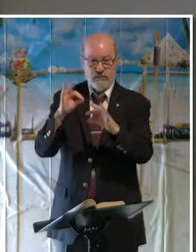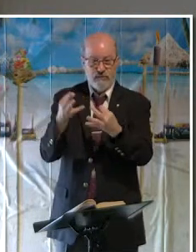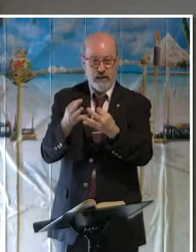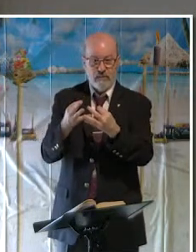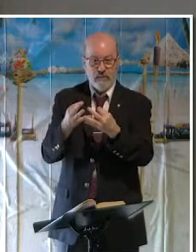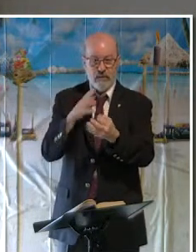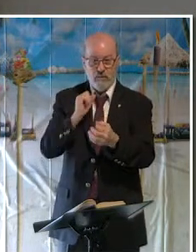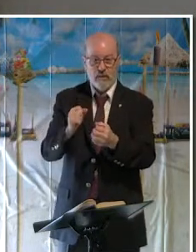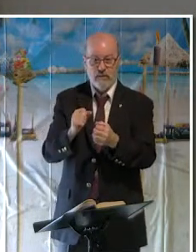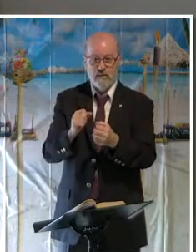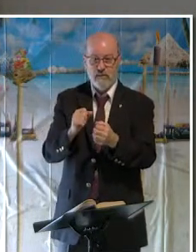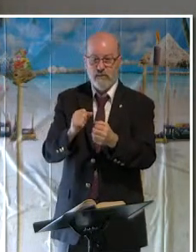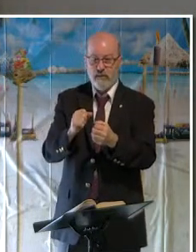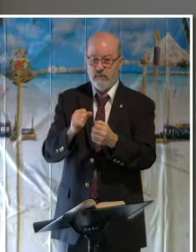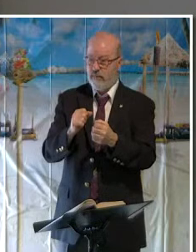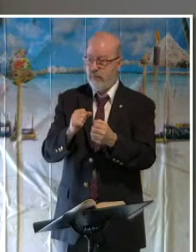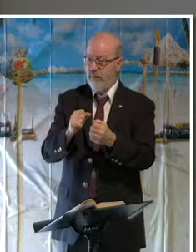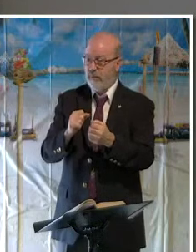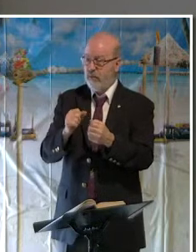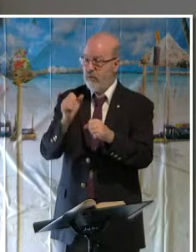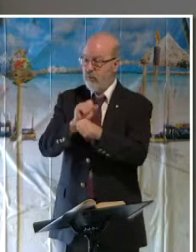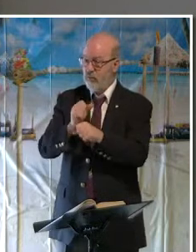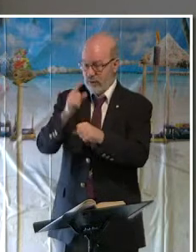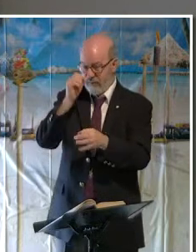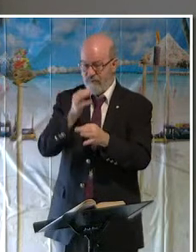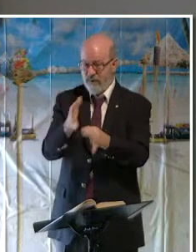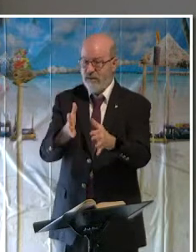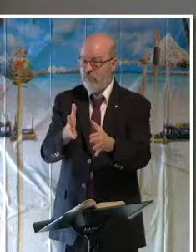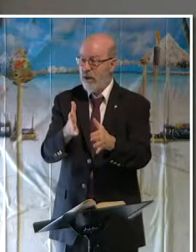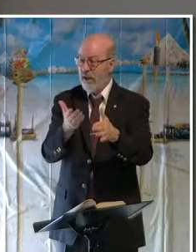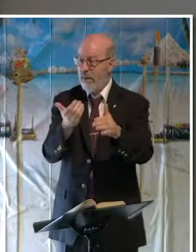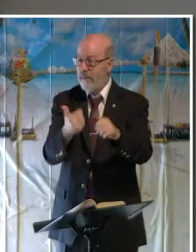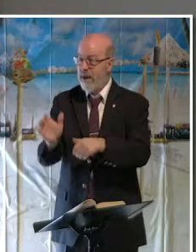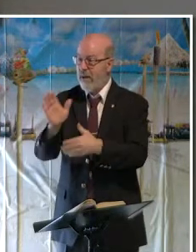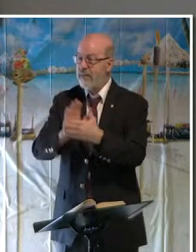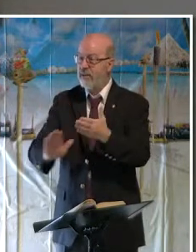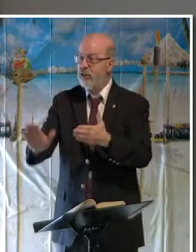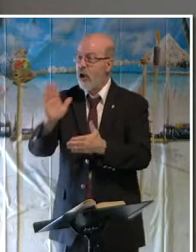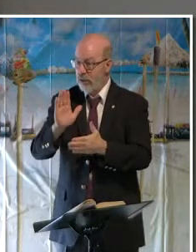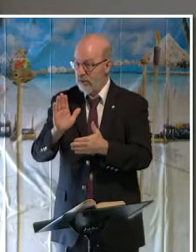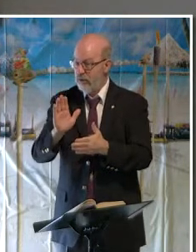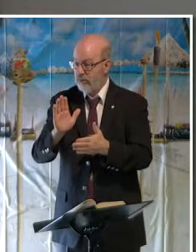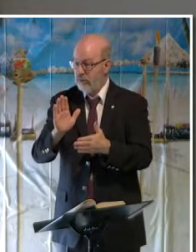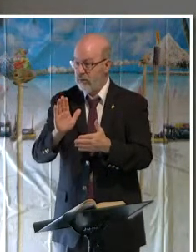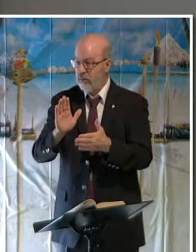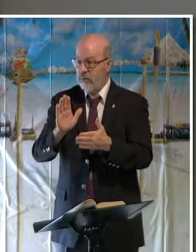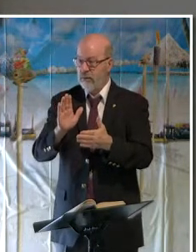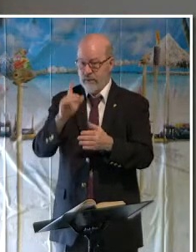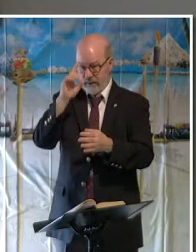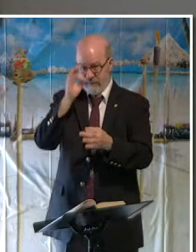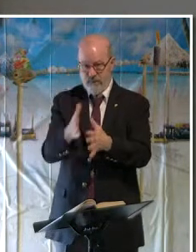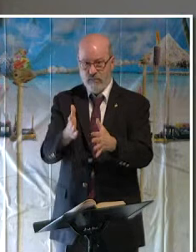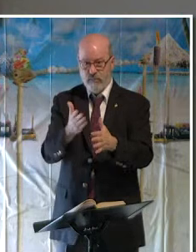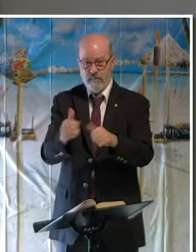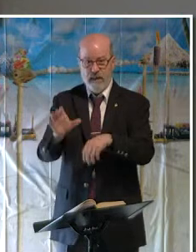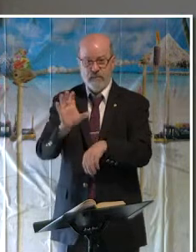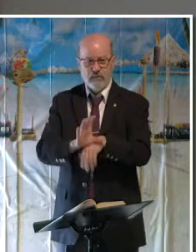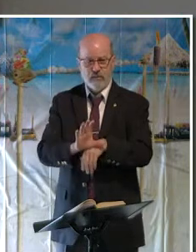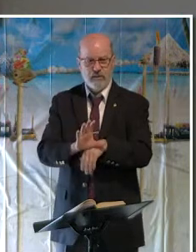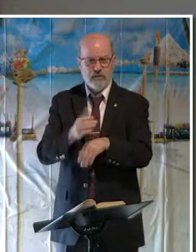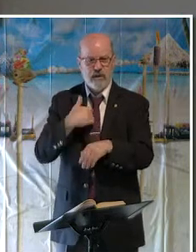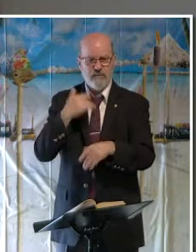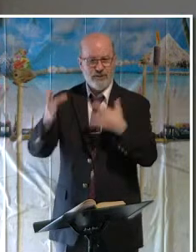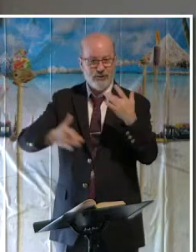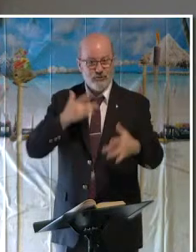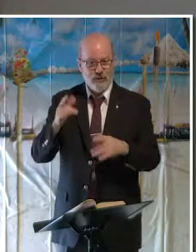family was the work of Faithway Baptist College and Faithway Baptist Church. I've